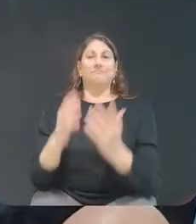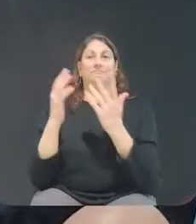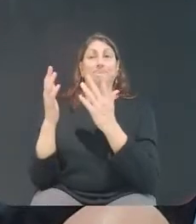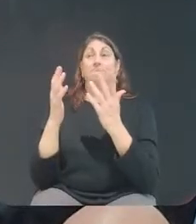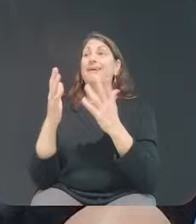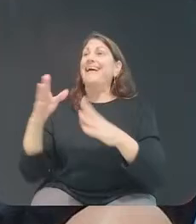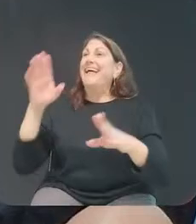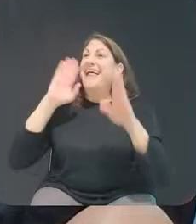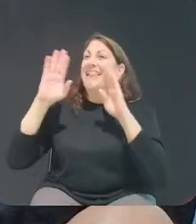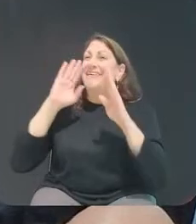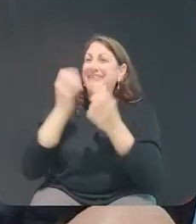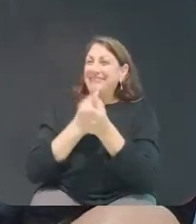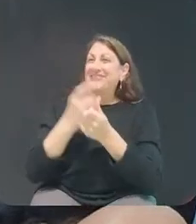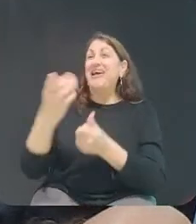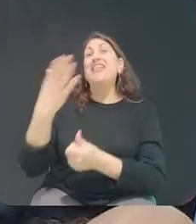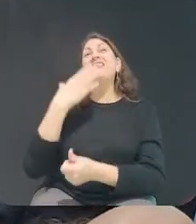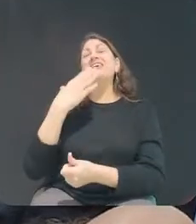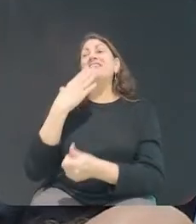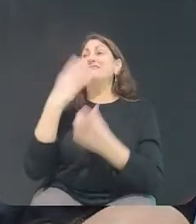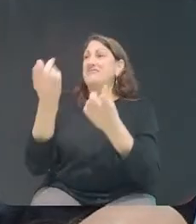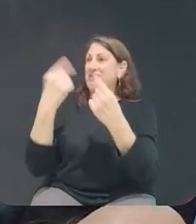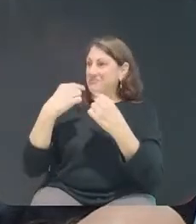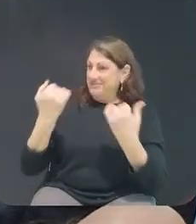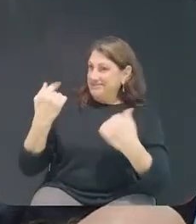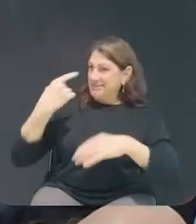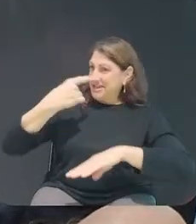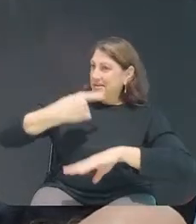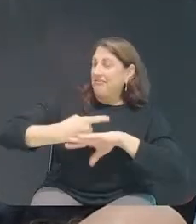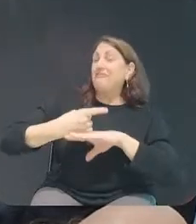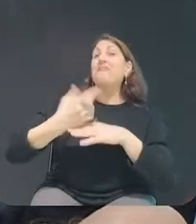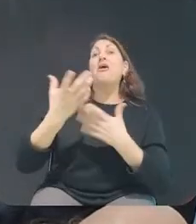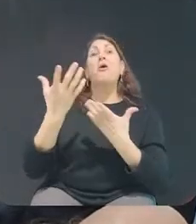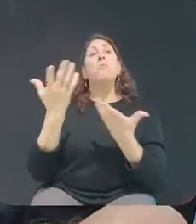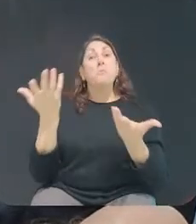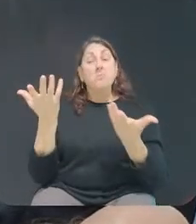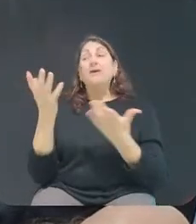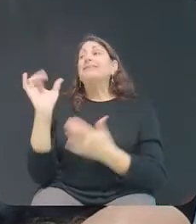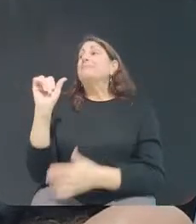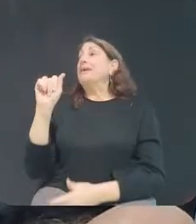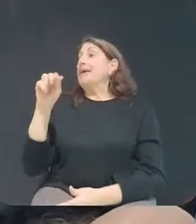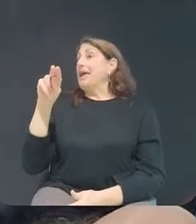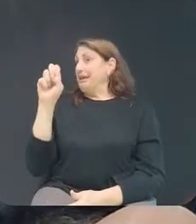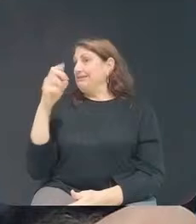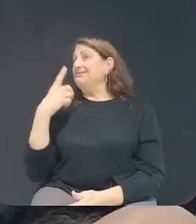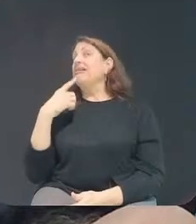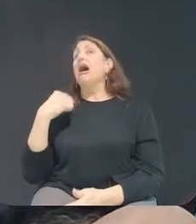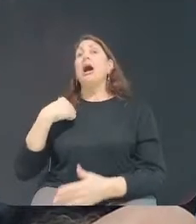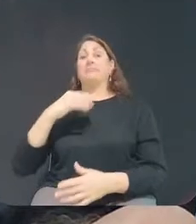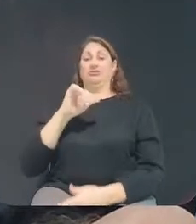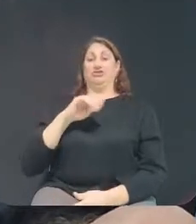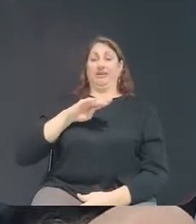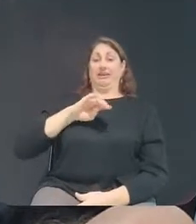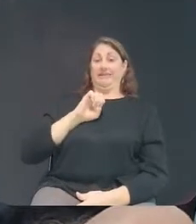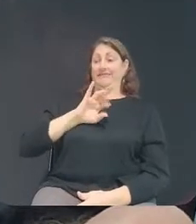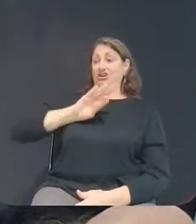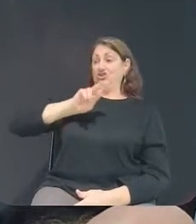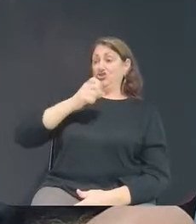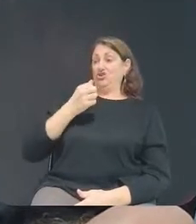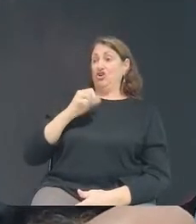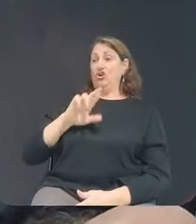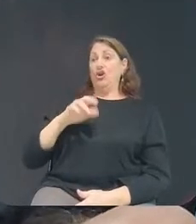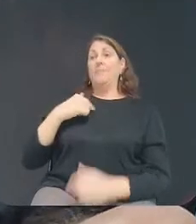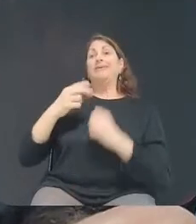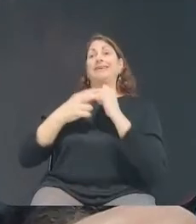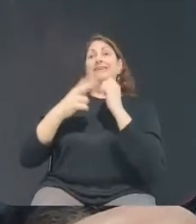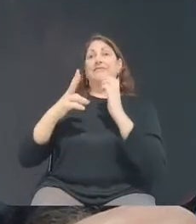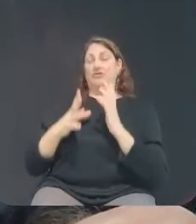Hello, everyone. Thank you for being here today. So as Anne said, my name is Jeanie Fisher. I'm a reference archivist at the Seattle Municipal